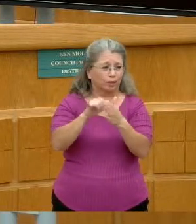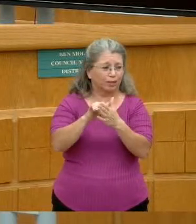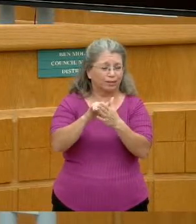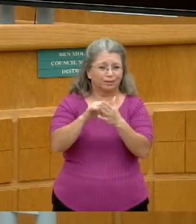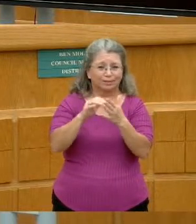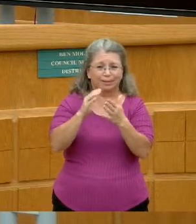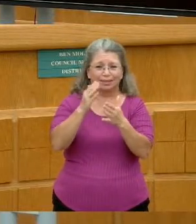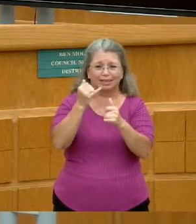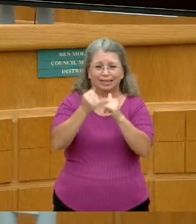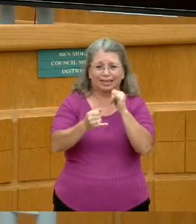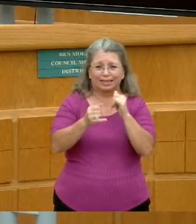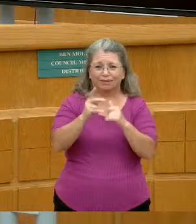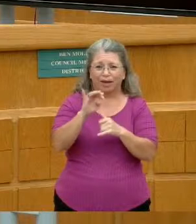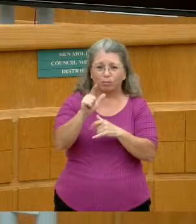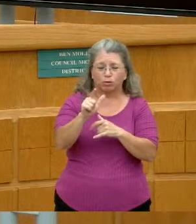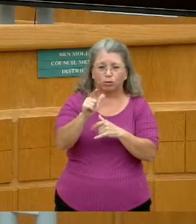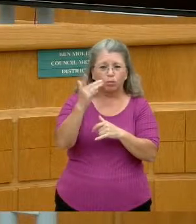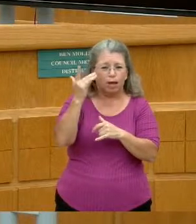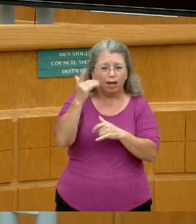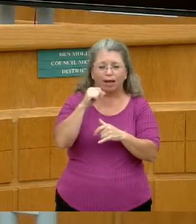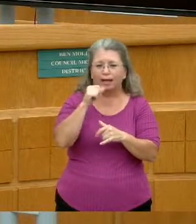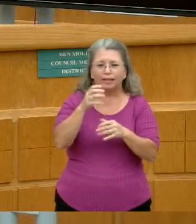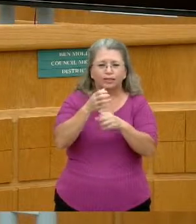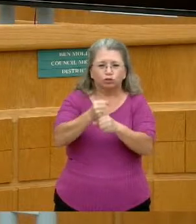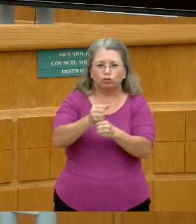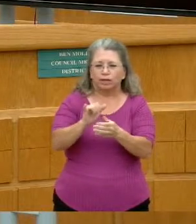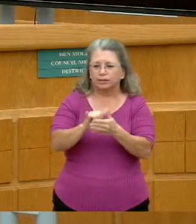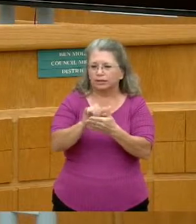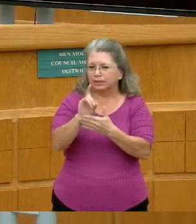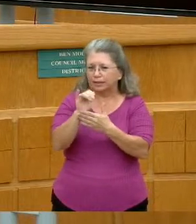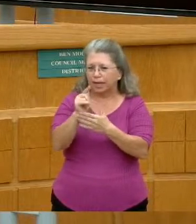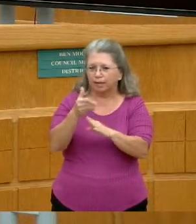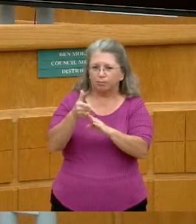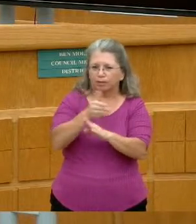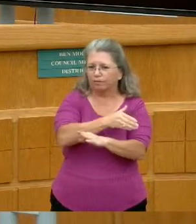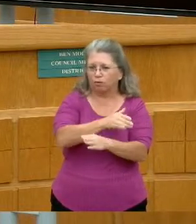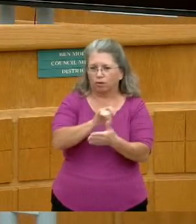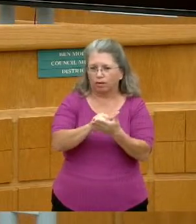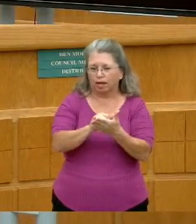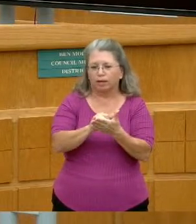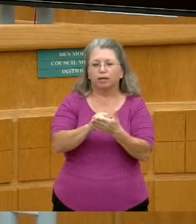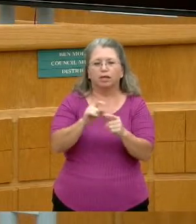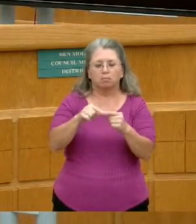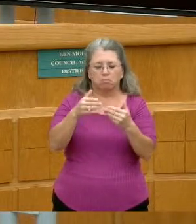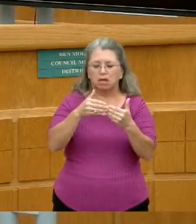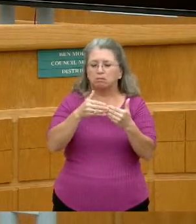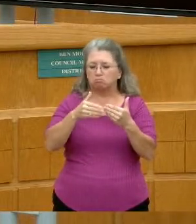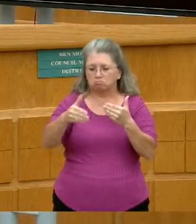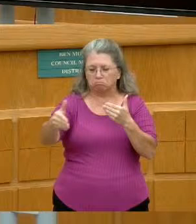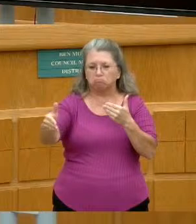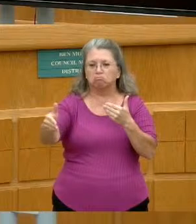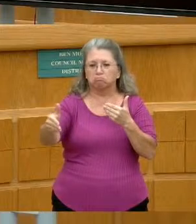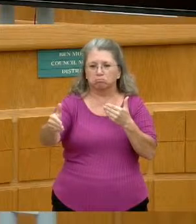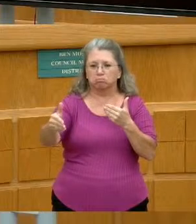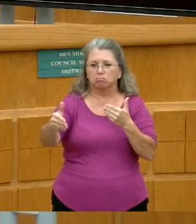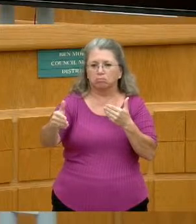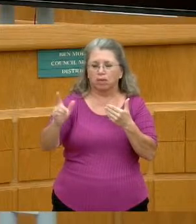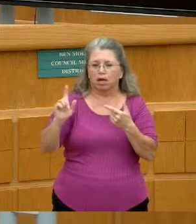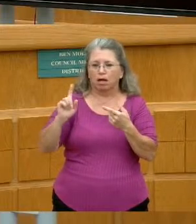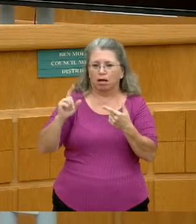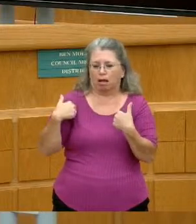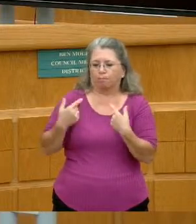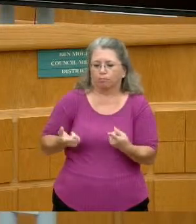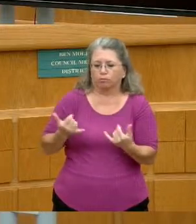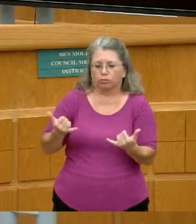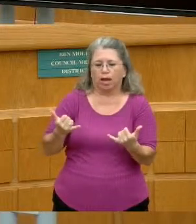I didn't trust this data before late April. I knew that it wasn't representative. But since that point in time, up to present, there's been about